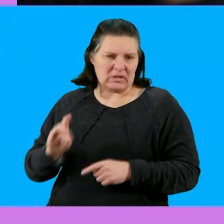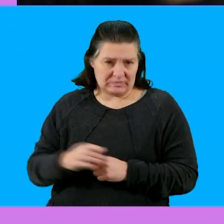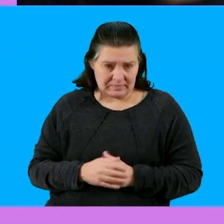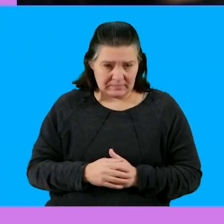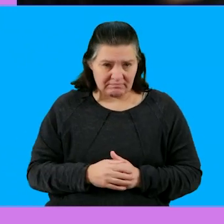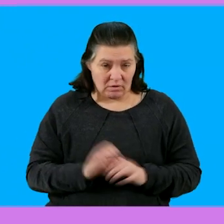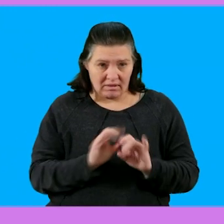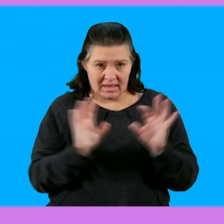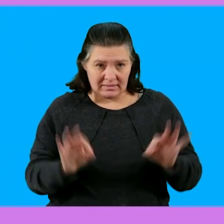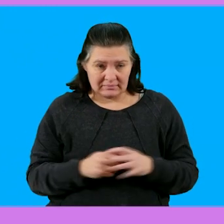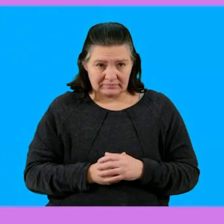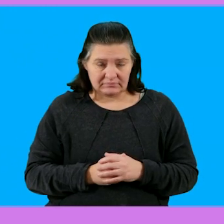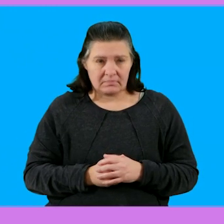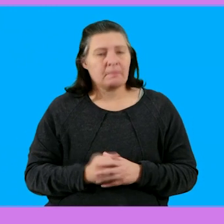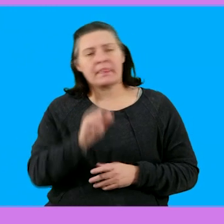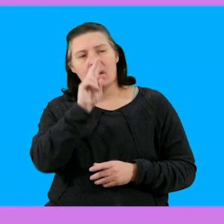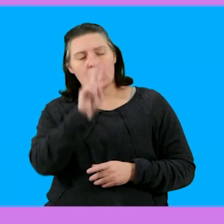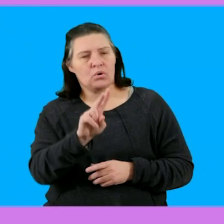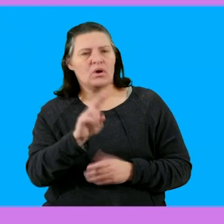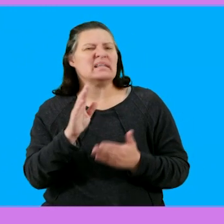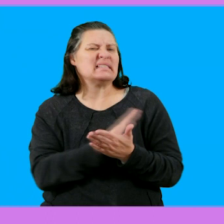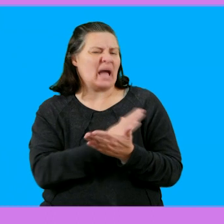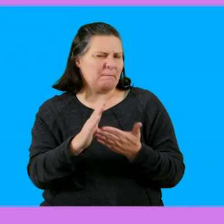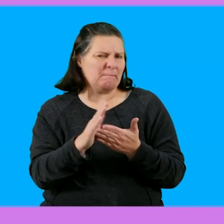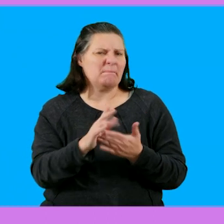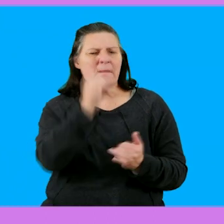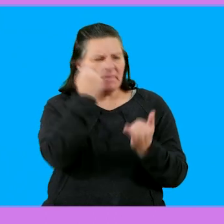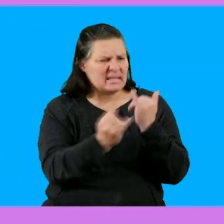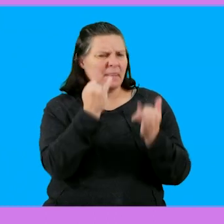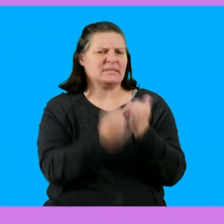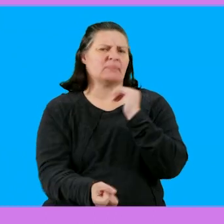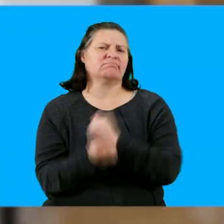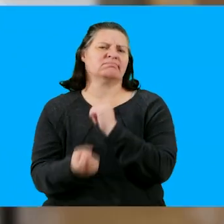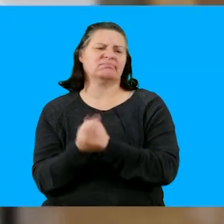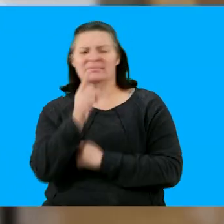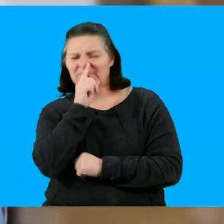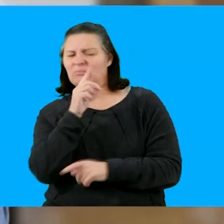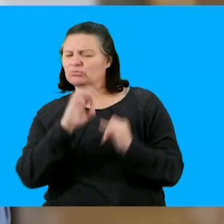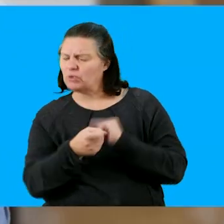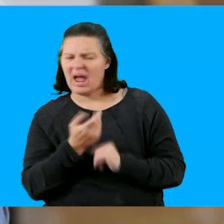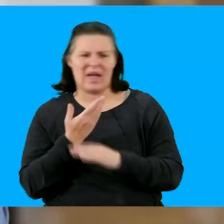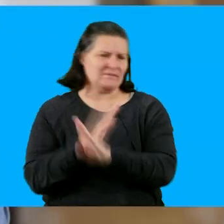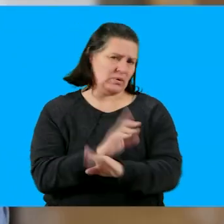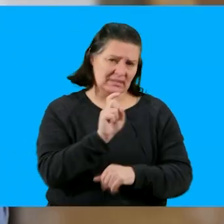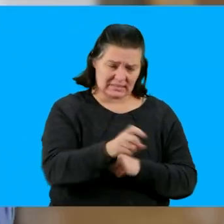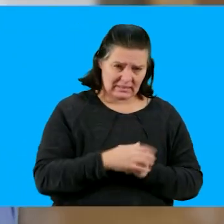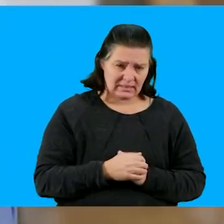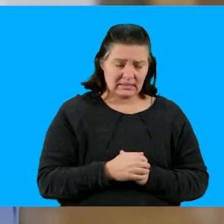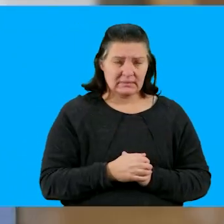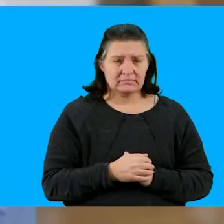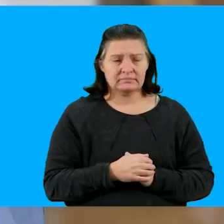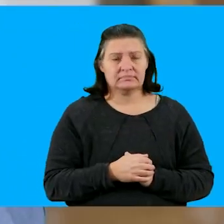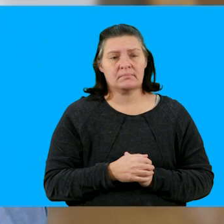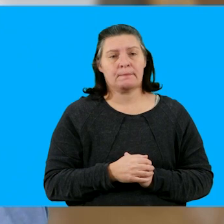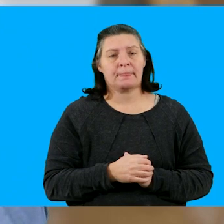that's clear to all of you. Guys, let's quickly look at some common errors that I would like you to avoid. All right. So I've